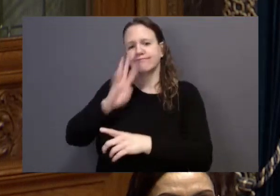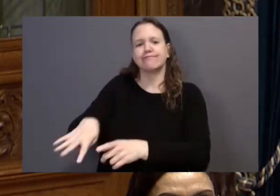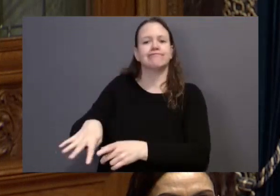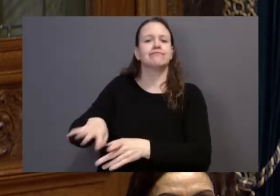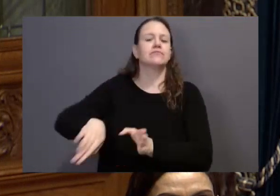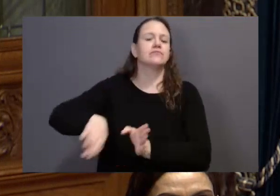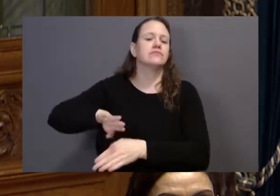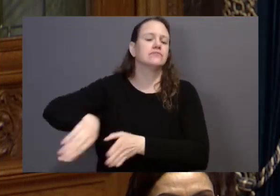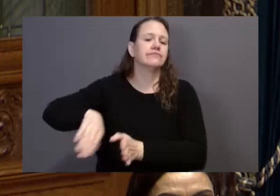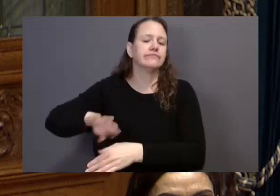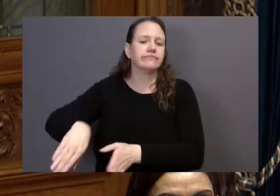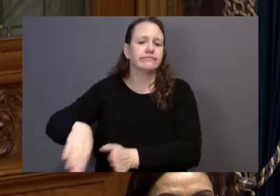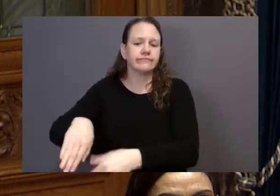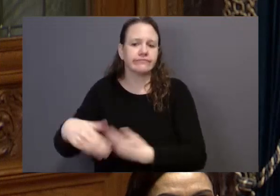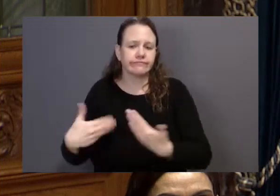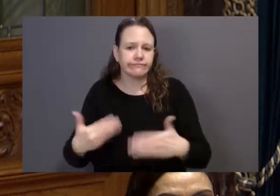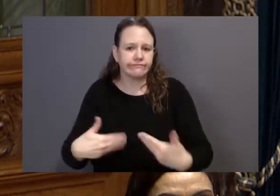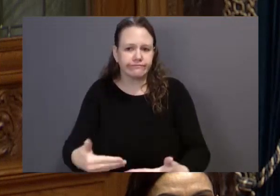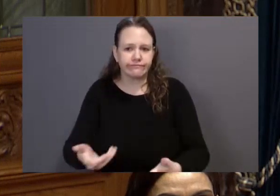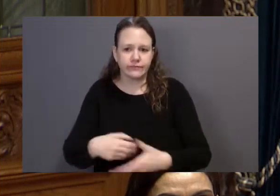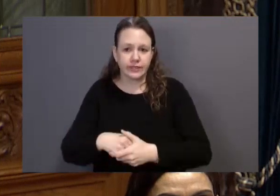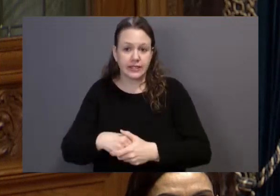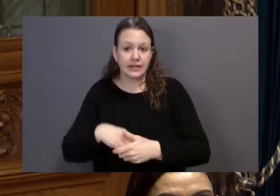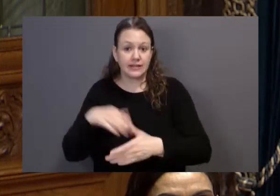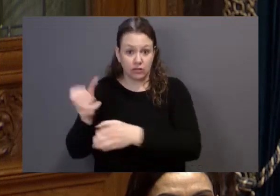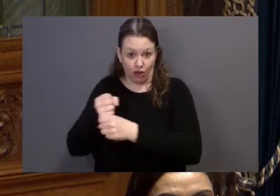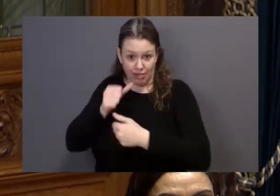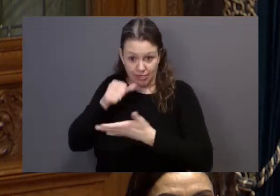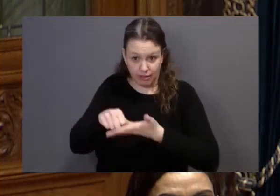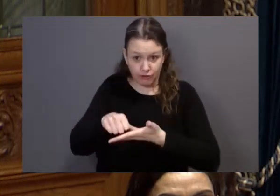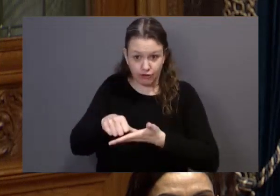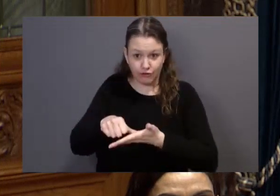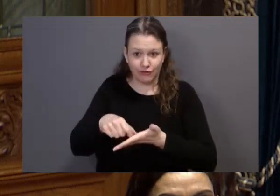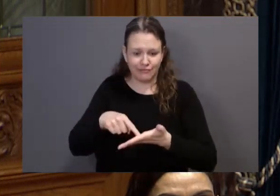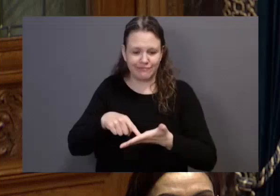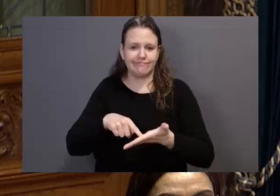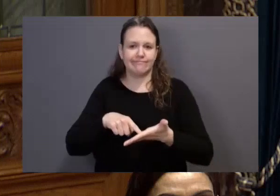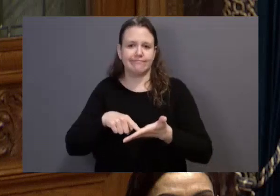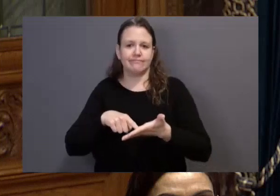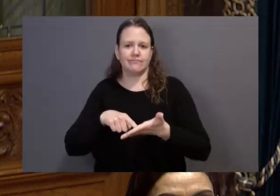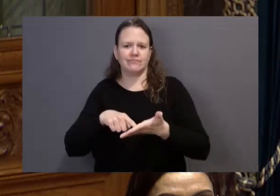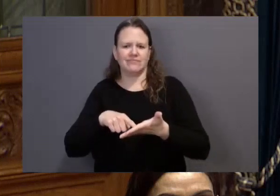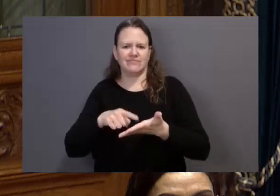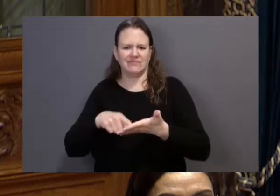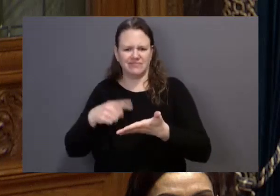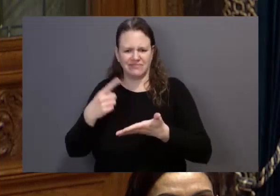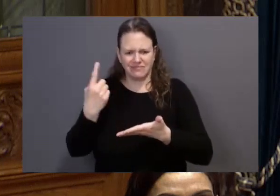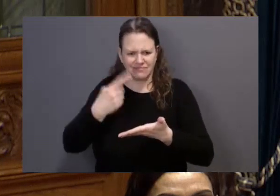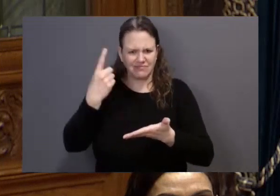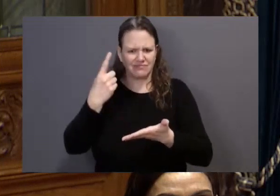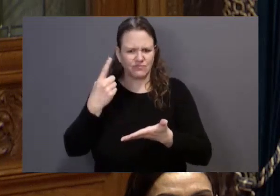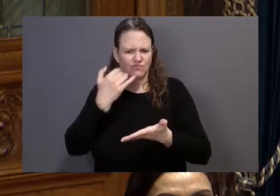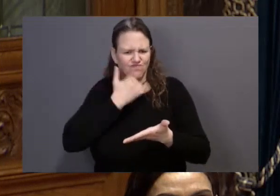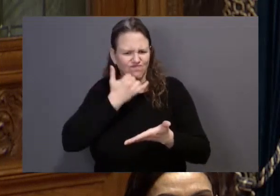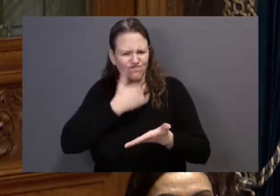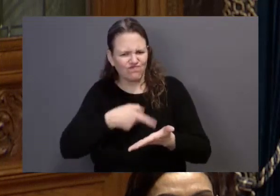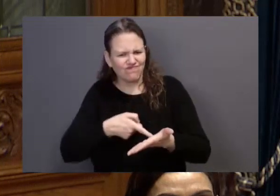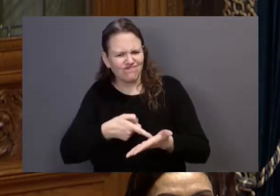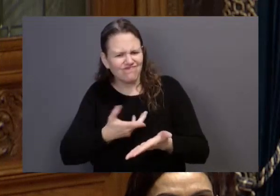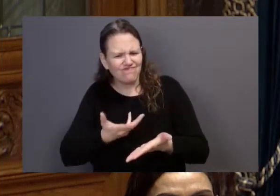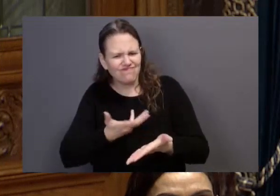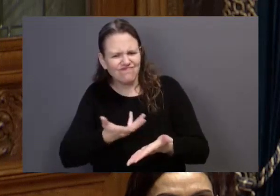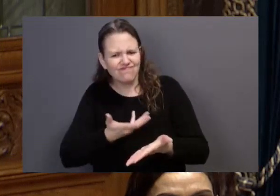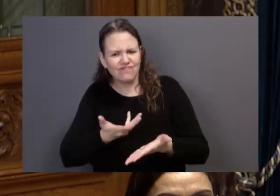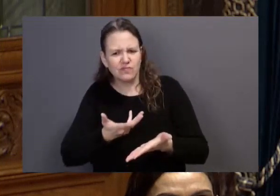letter admonishing him for misleading statements, does he still think the diminished confidence in public safety is disconnected from the mishandling of the